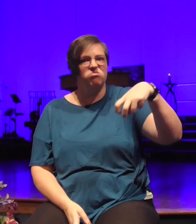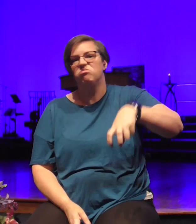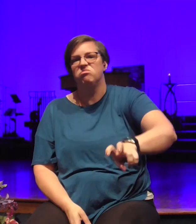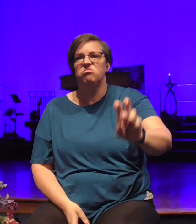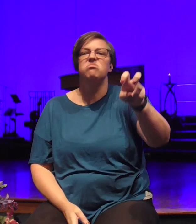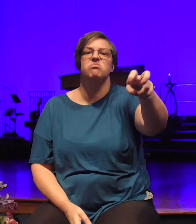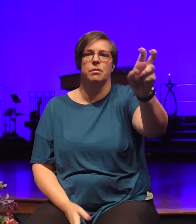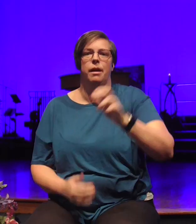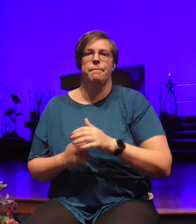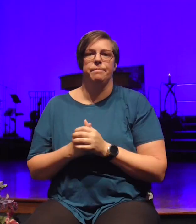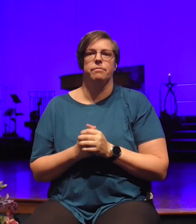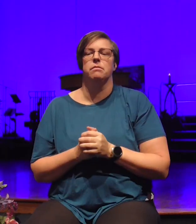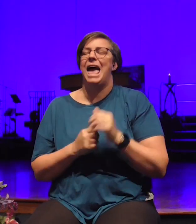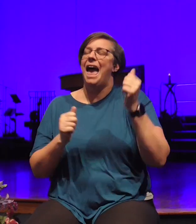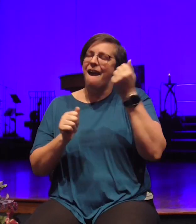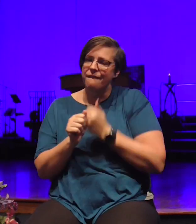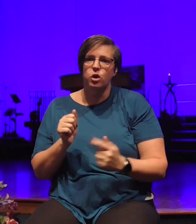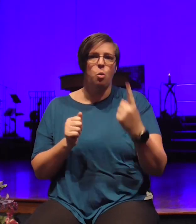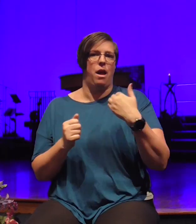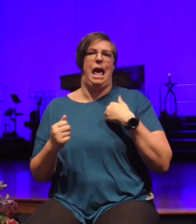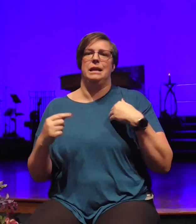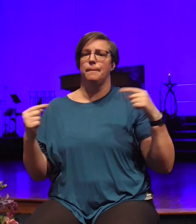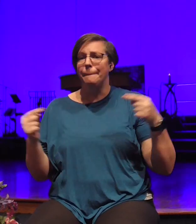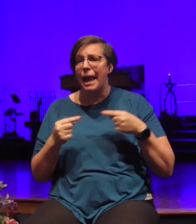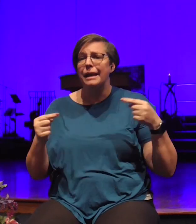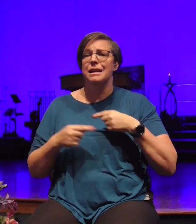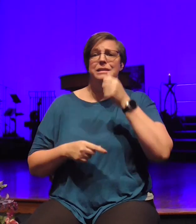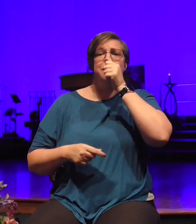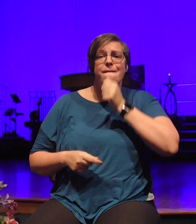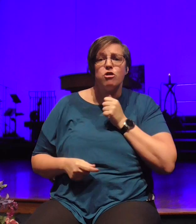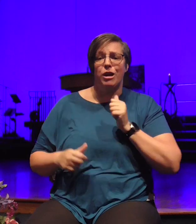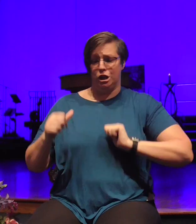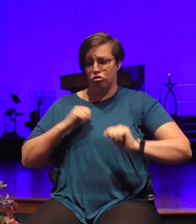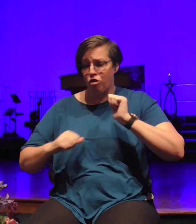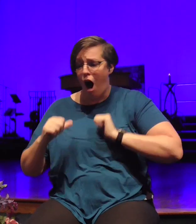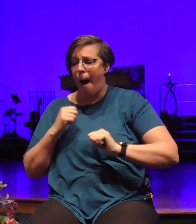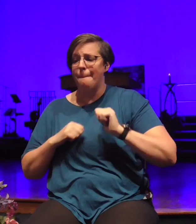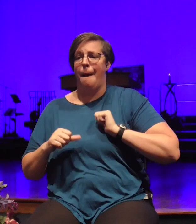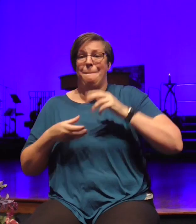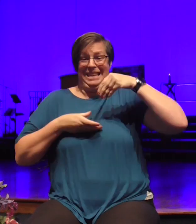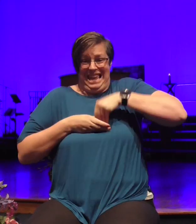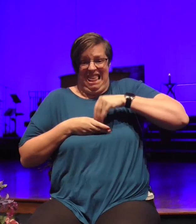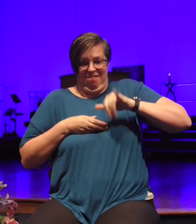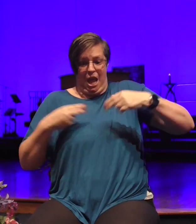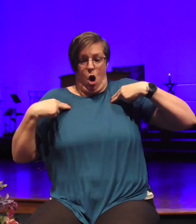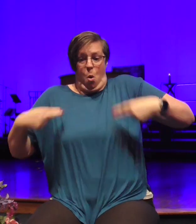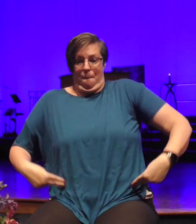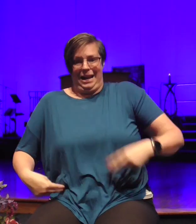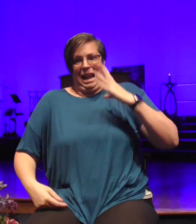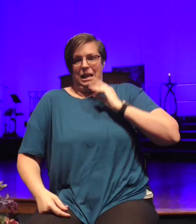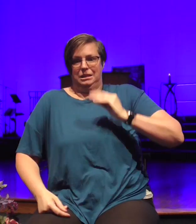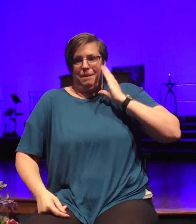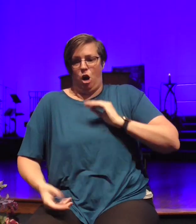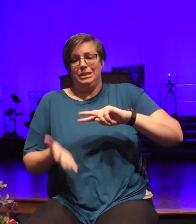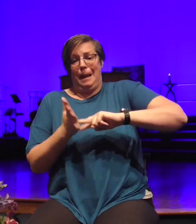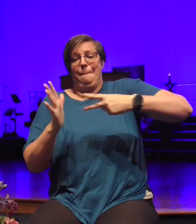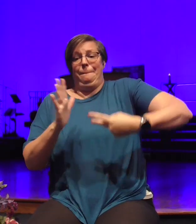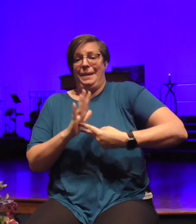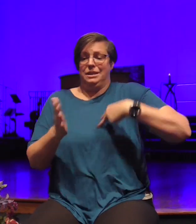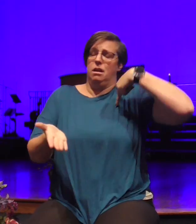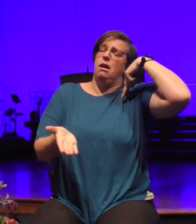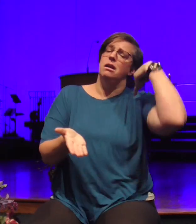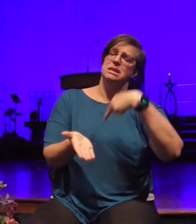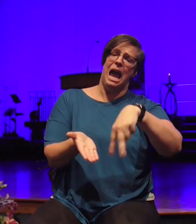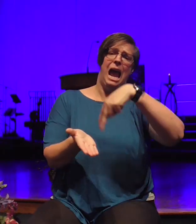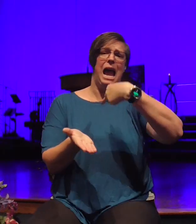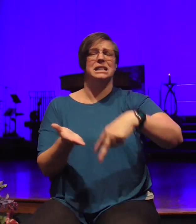their drama, their trauma. Being this human experience, being in it fully, means that we dance with the greatest joys